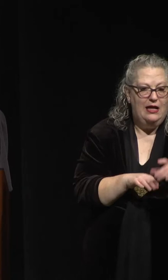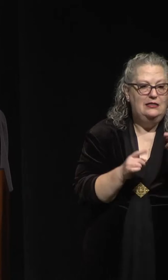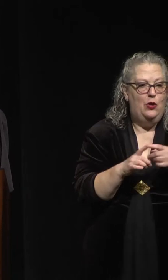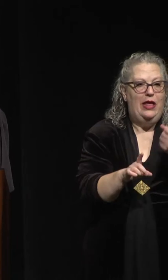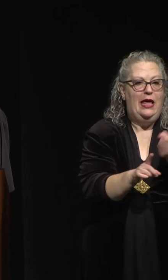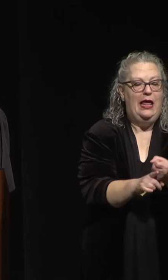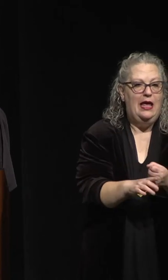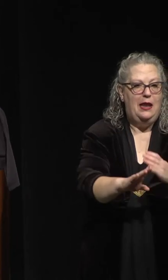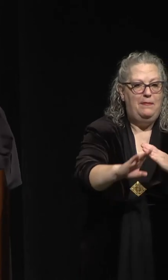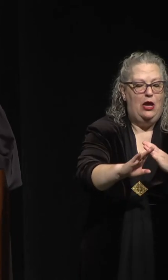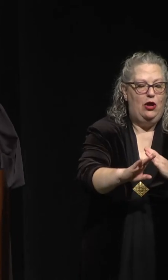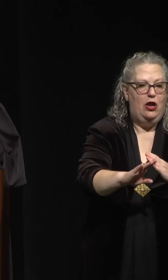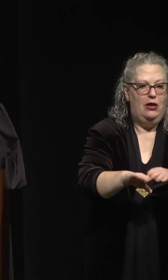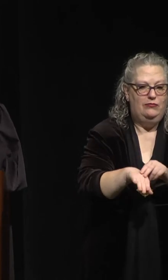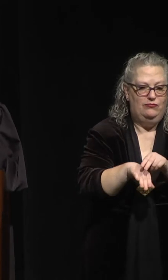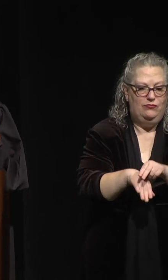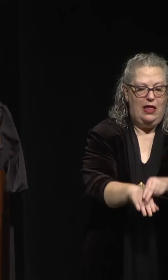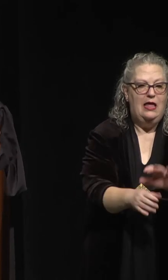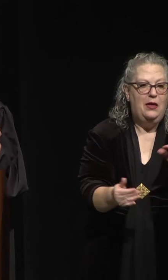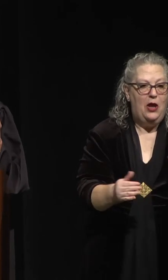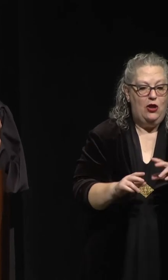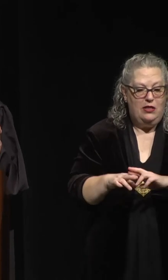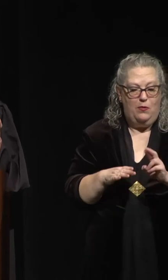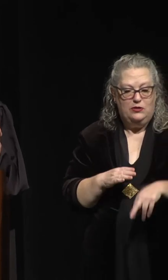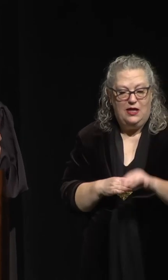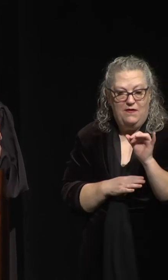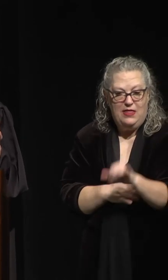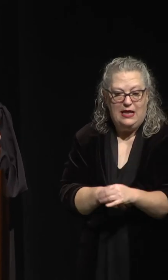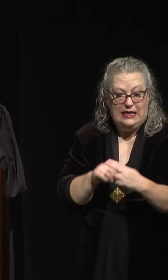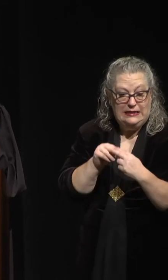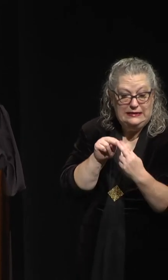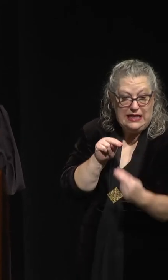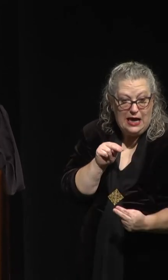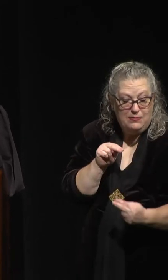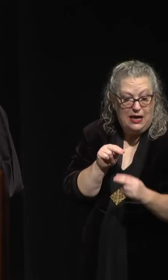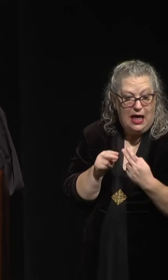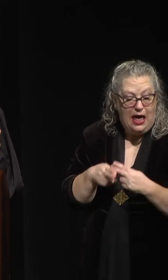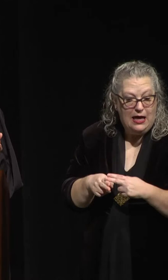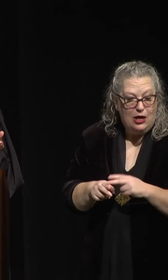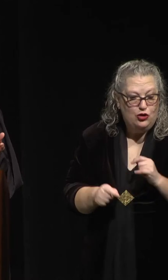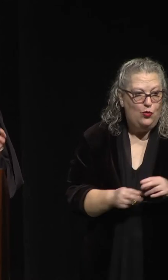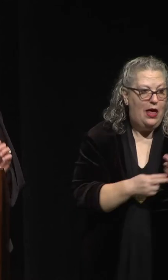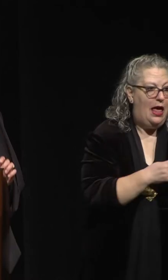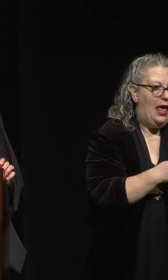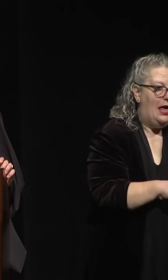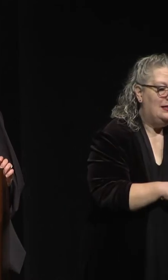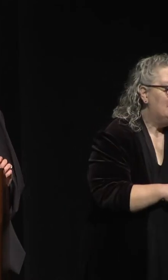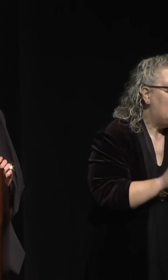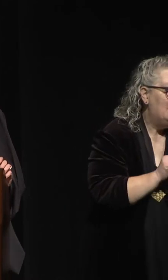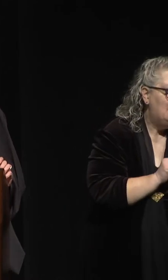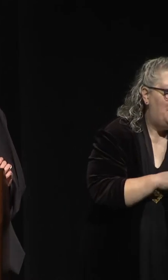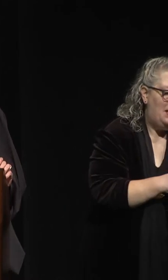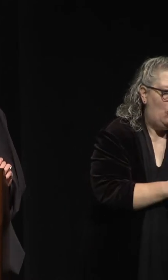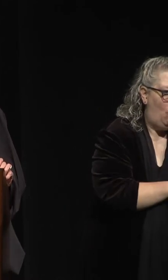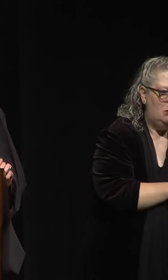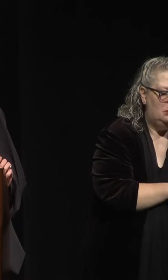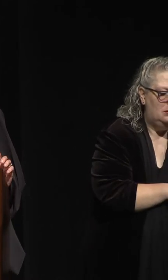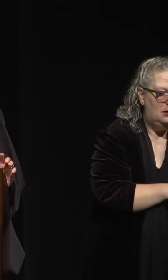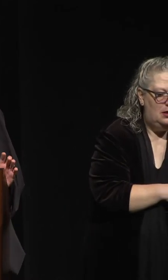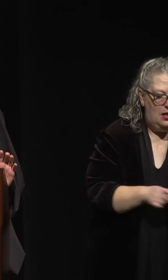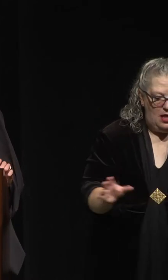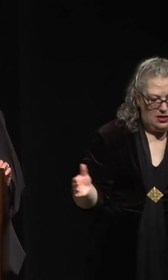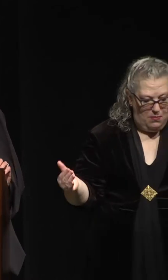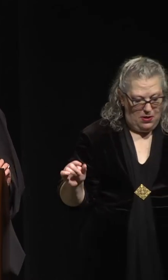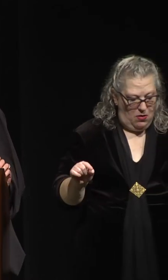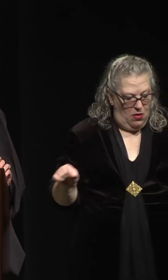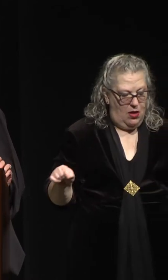hit a barrier, and comparing the outcome of that taped egg to an egg that wasn't strapped into a little cart. It